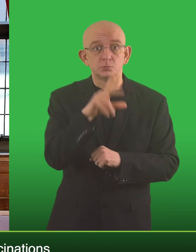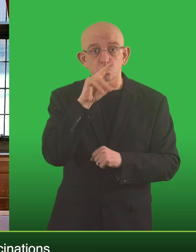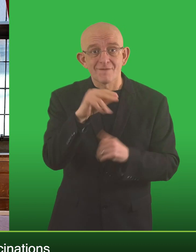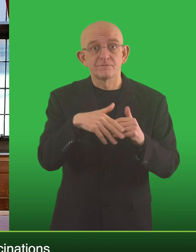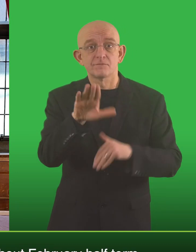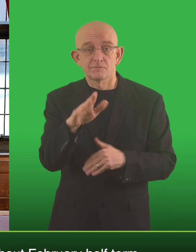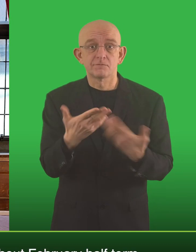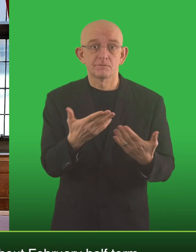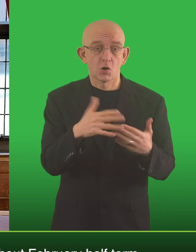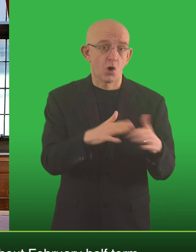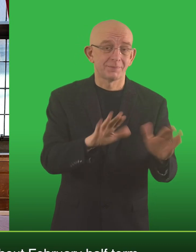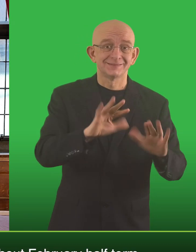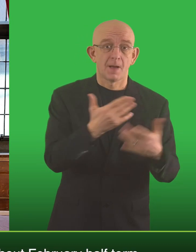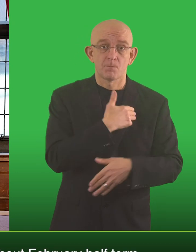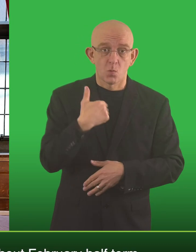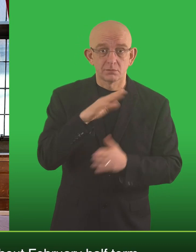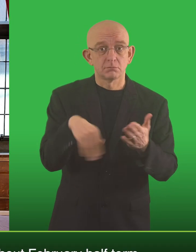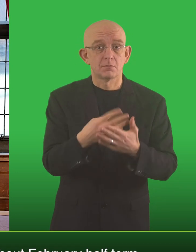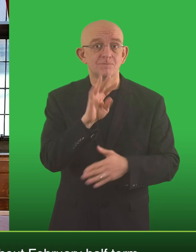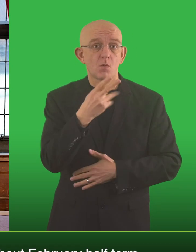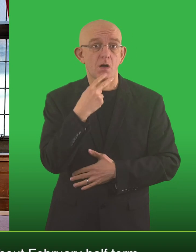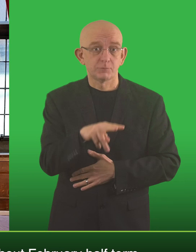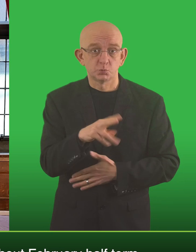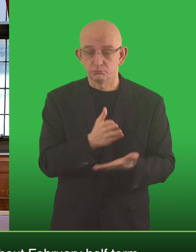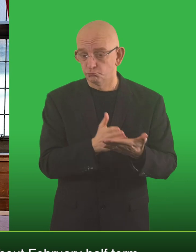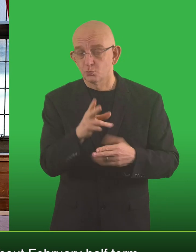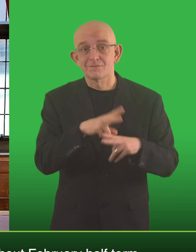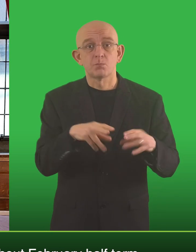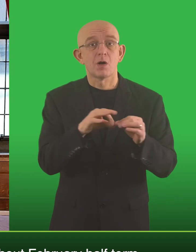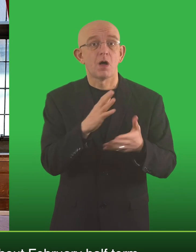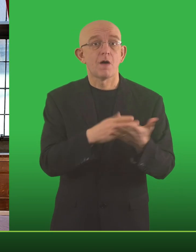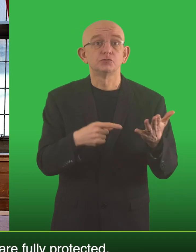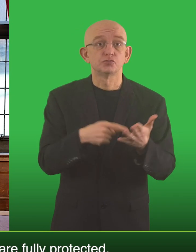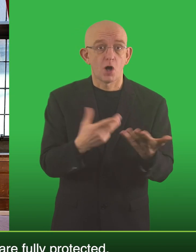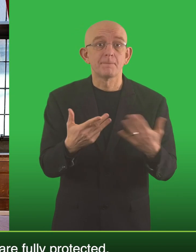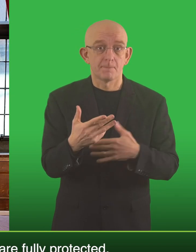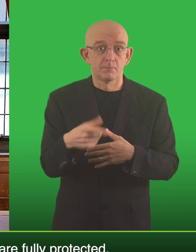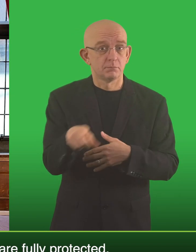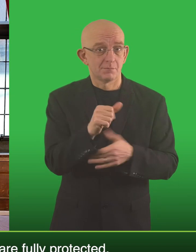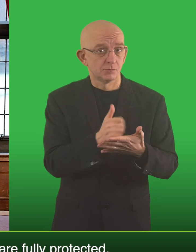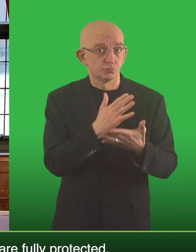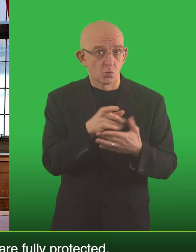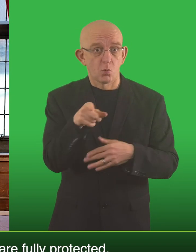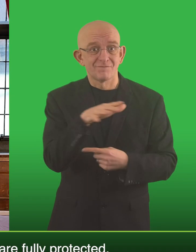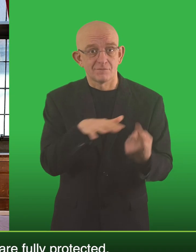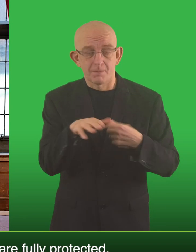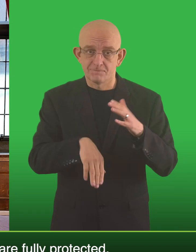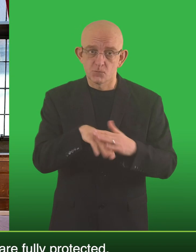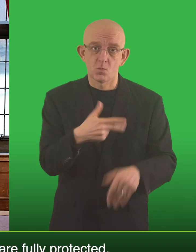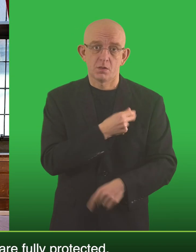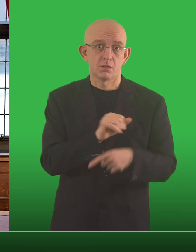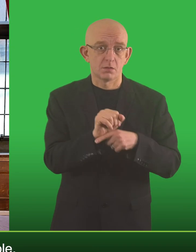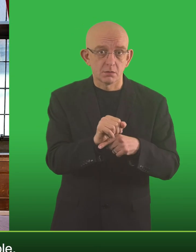over. Clinics open 10 till 4 and will be open throughout February half term, so make sure that you and your family are fully protected if you haven't